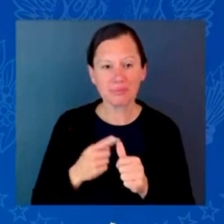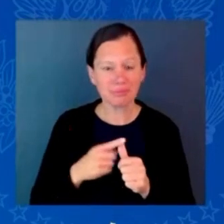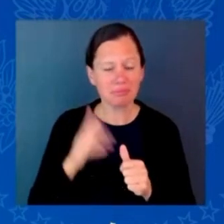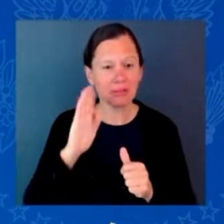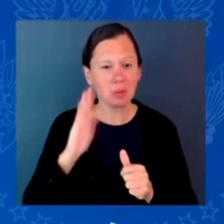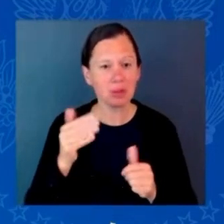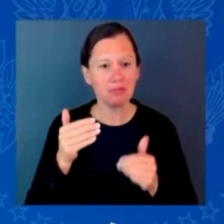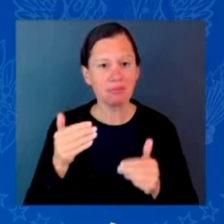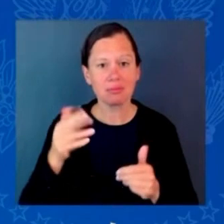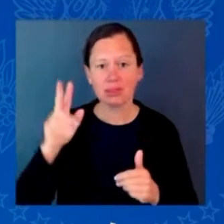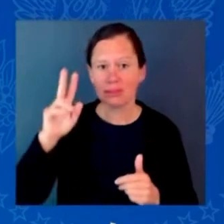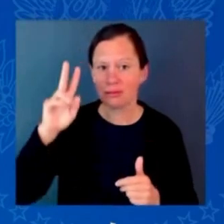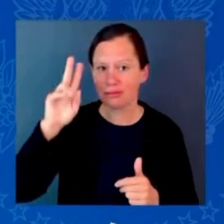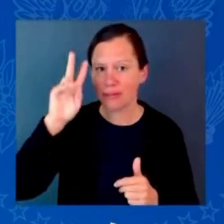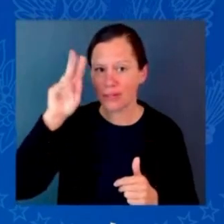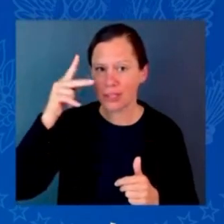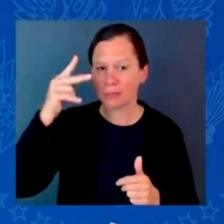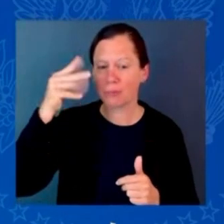Your Highnesses,